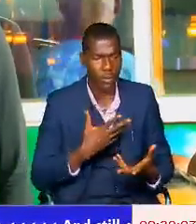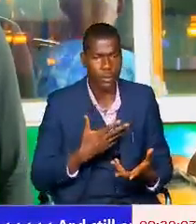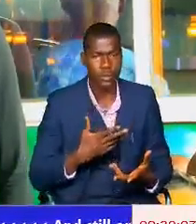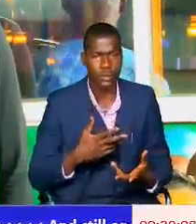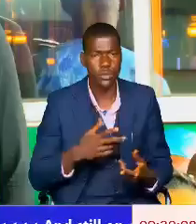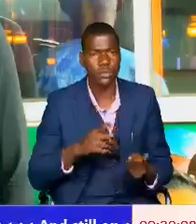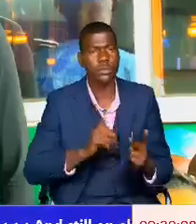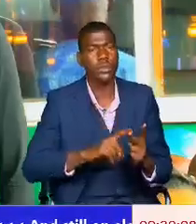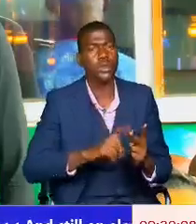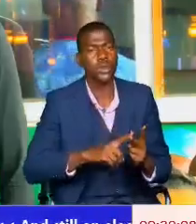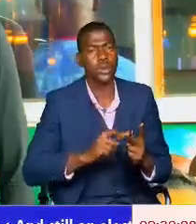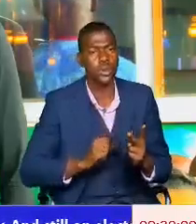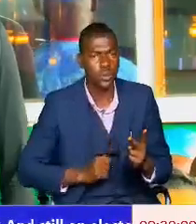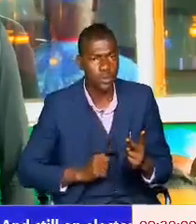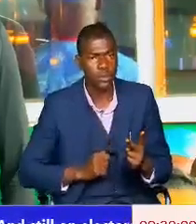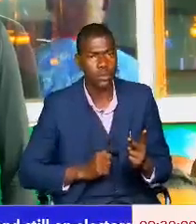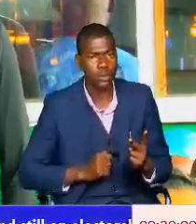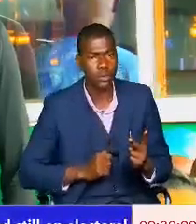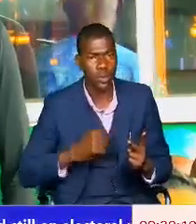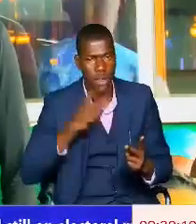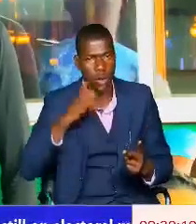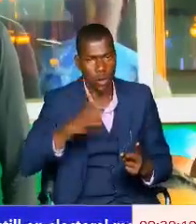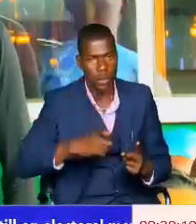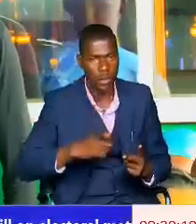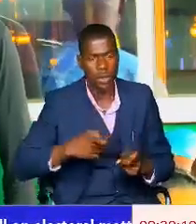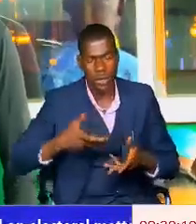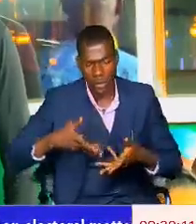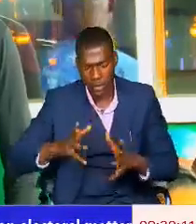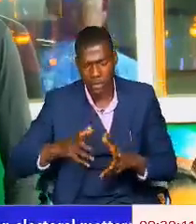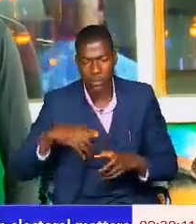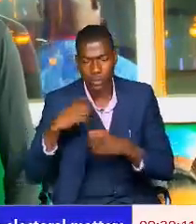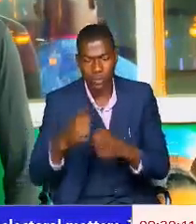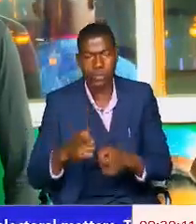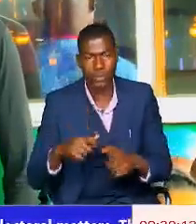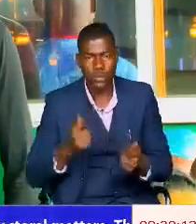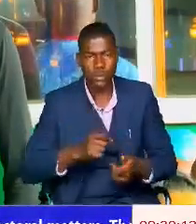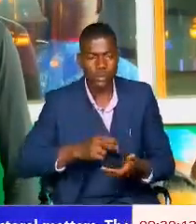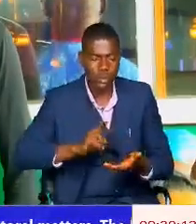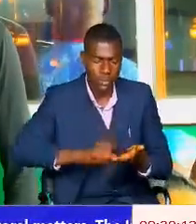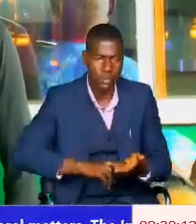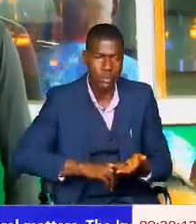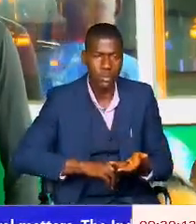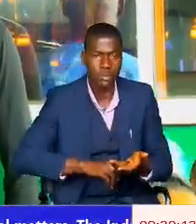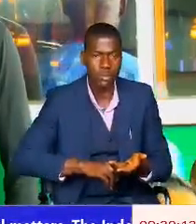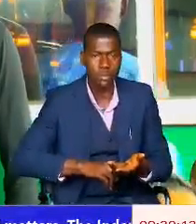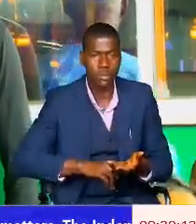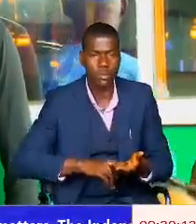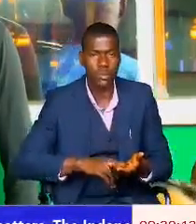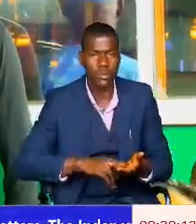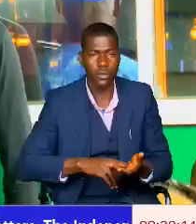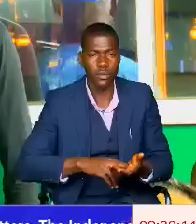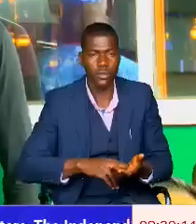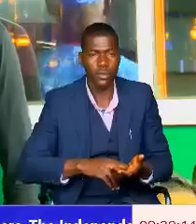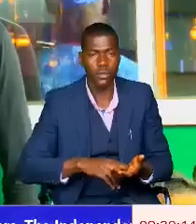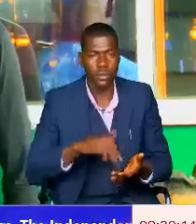2IC, go and make entry, release this money to him. Let him sign our station diary and